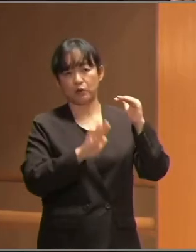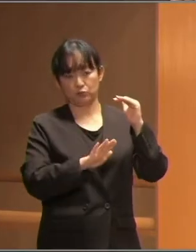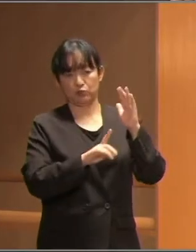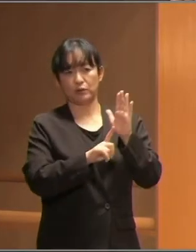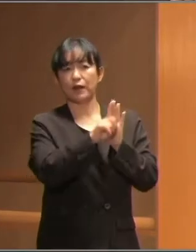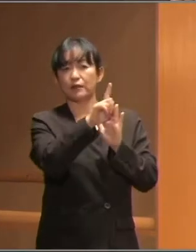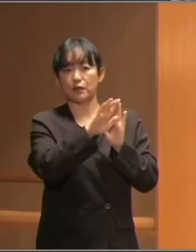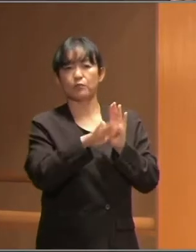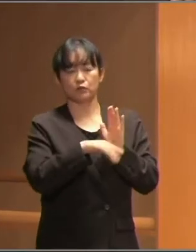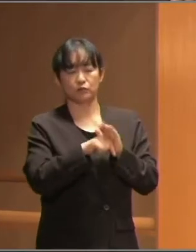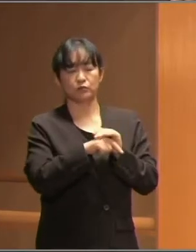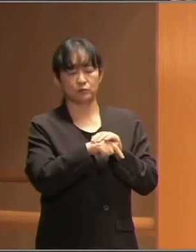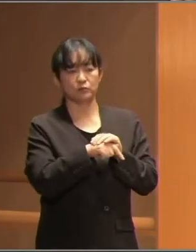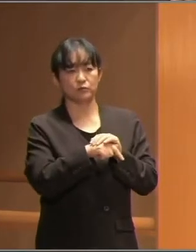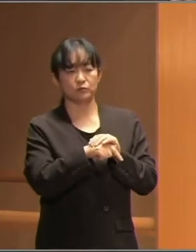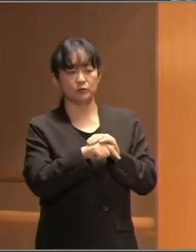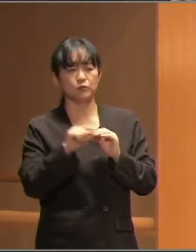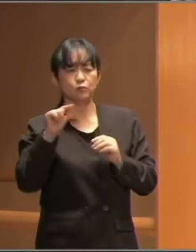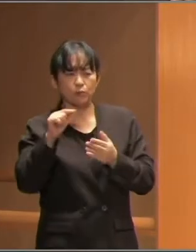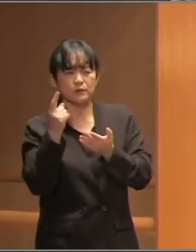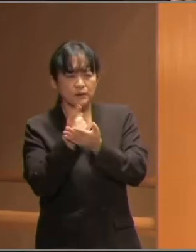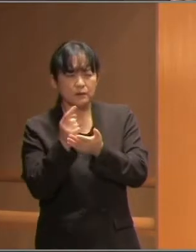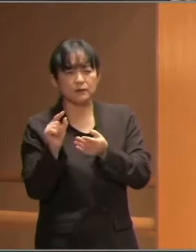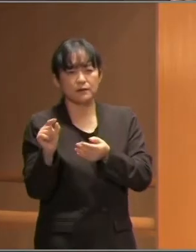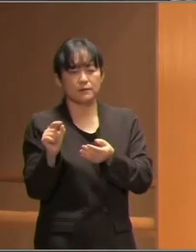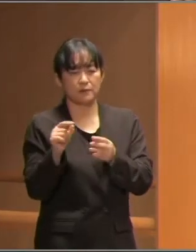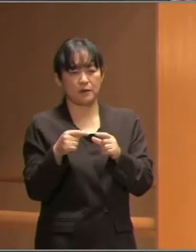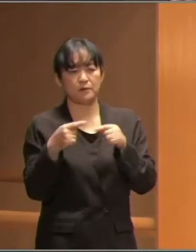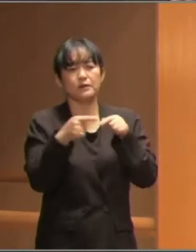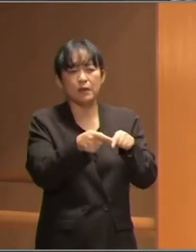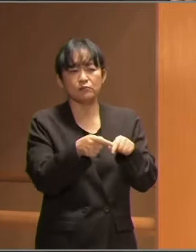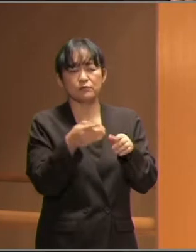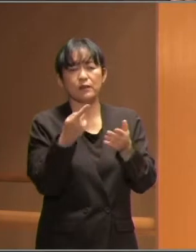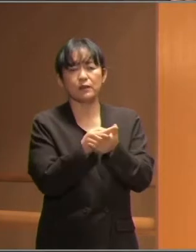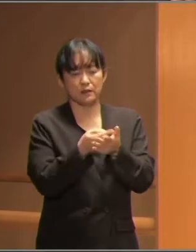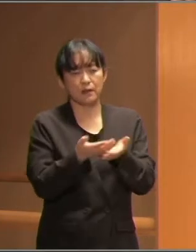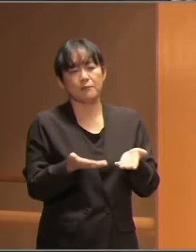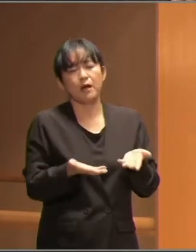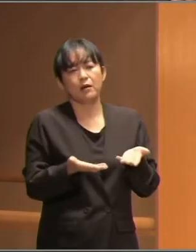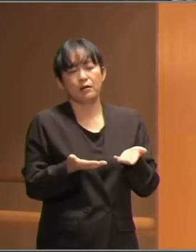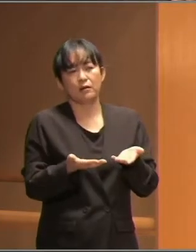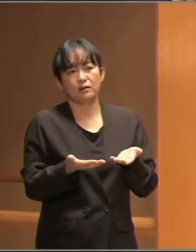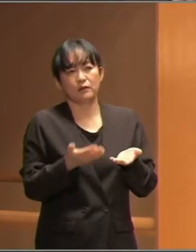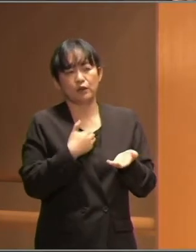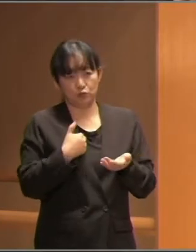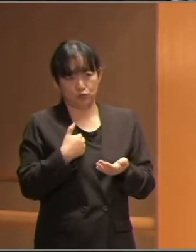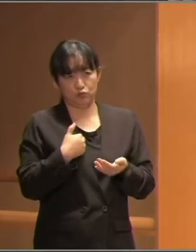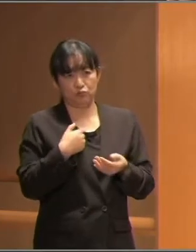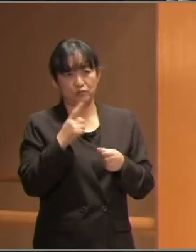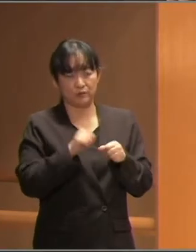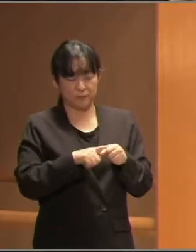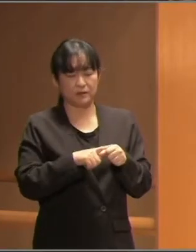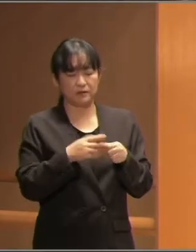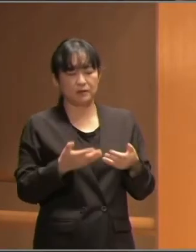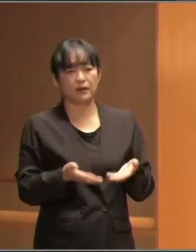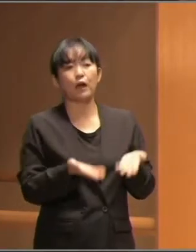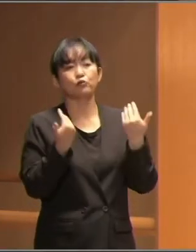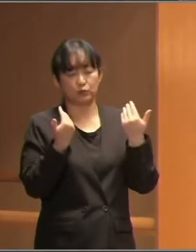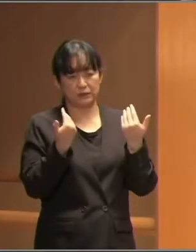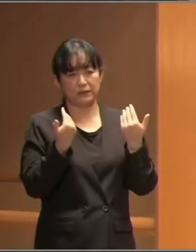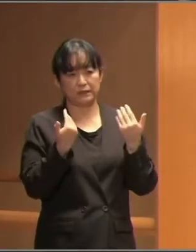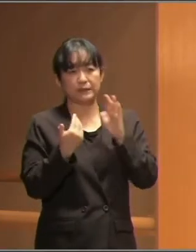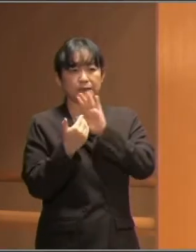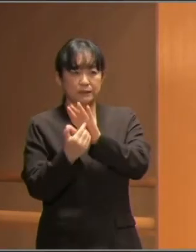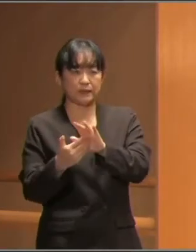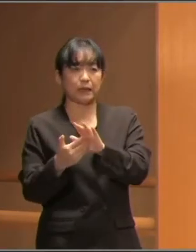The amount of added inorganic ingredient is very little, so the material is light, strong,